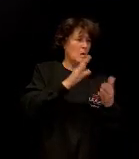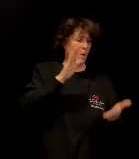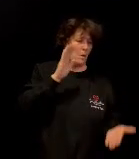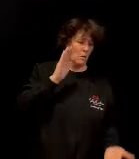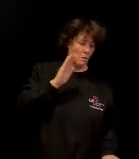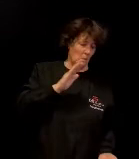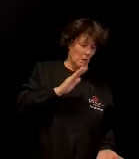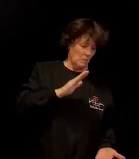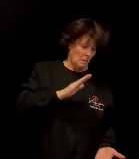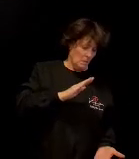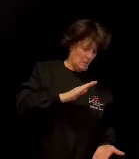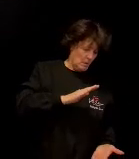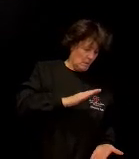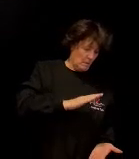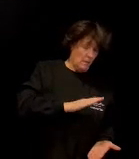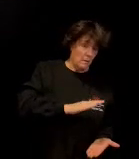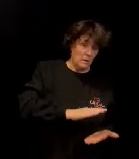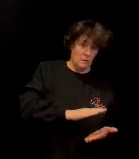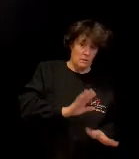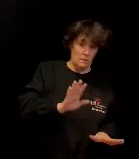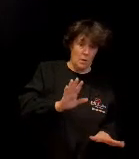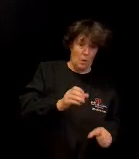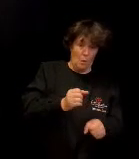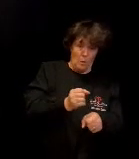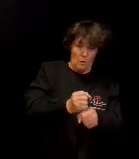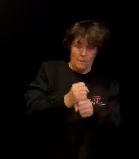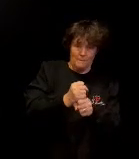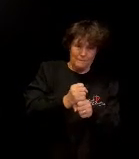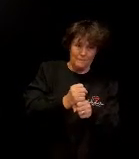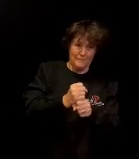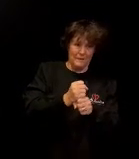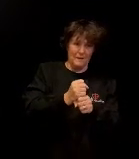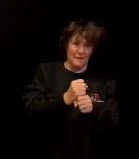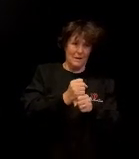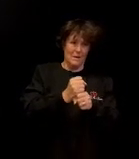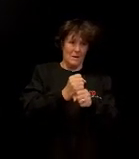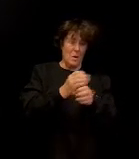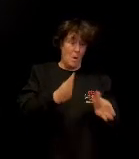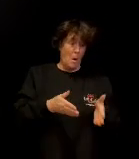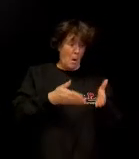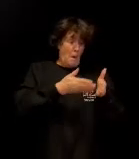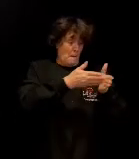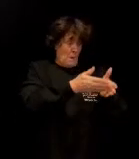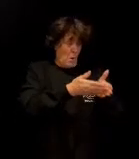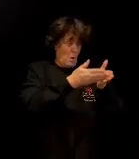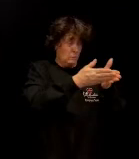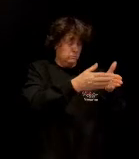more shallow and getting more shallow. And he said, listen, hold on, boys. We're going to put this thing